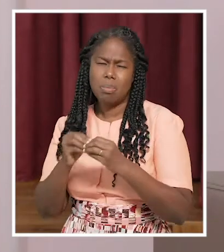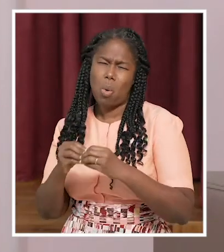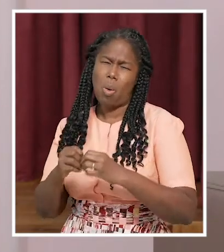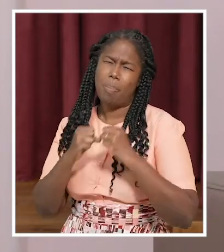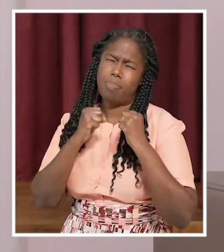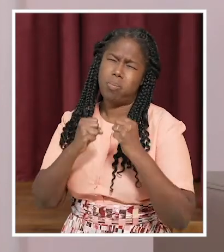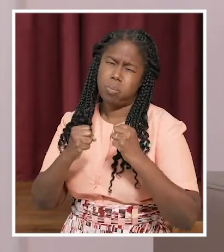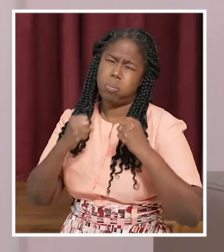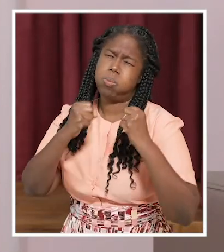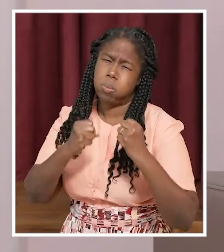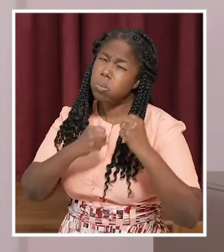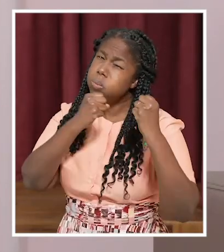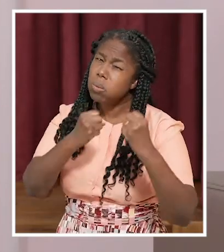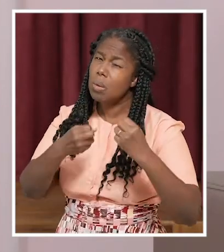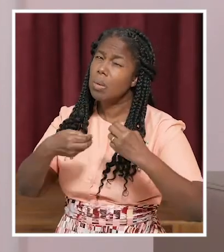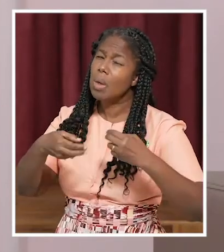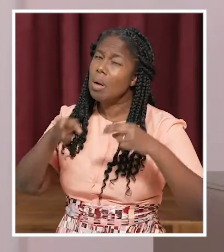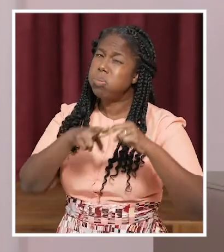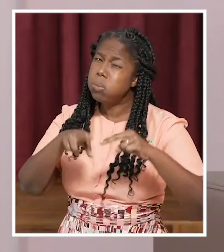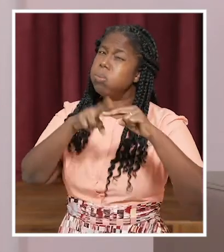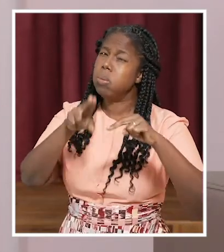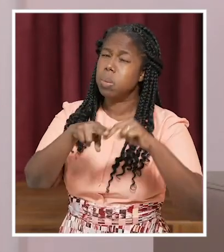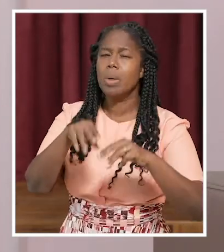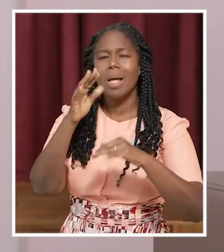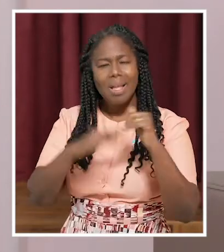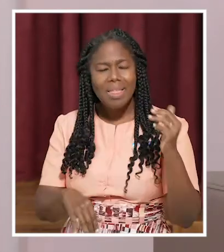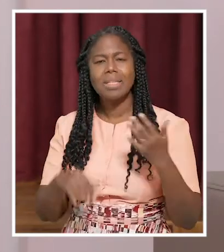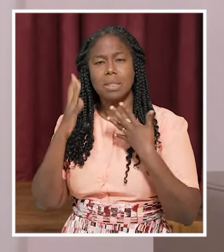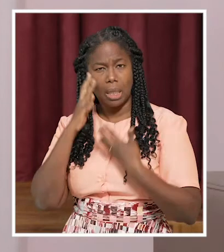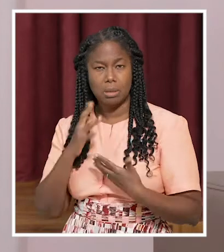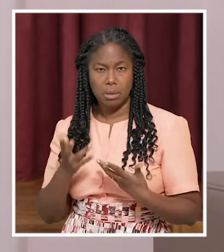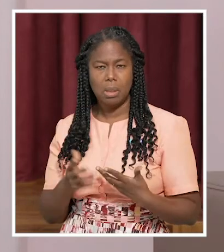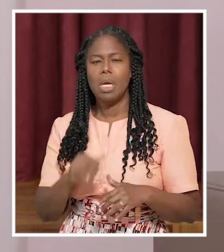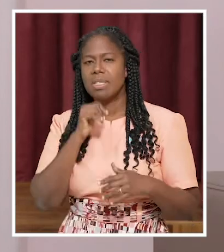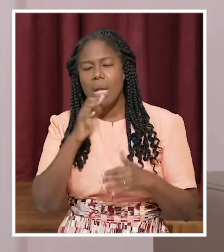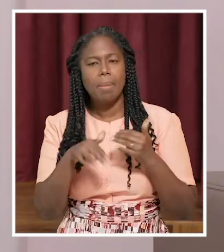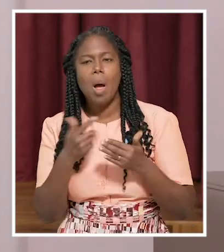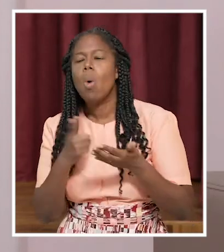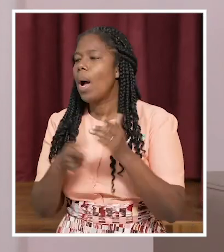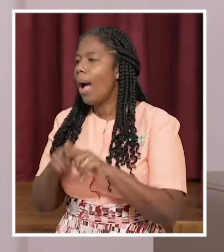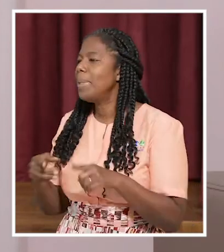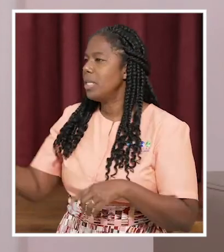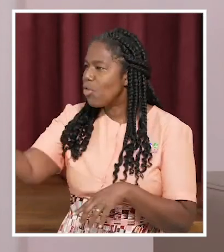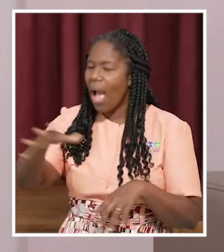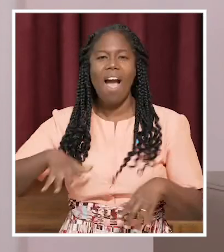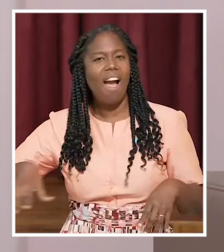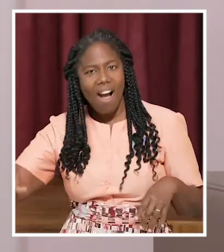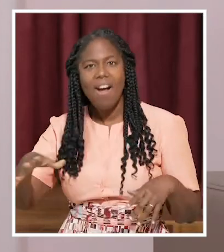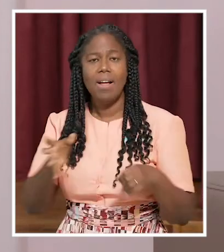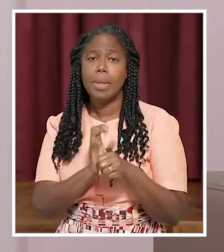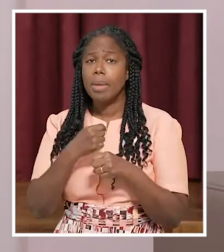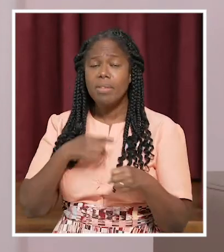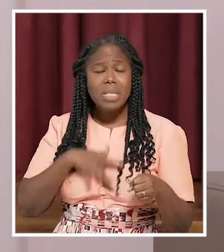feeling sad all the time. It's not something they can control. It's not a function of what's happening around them or happening to them at the